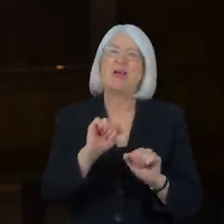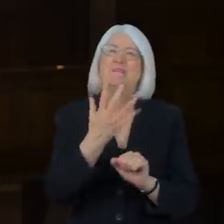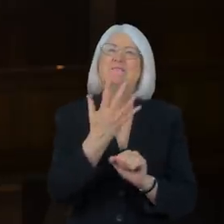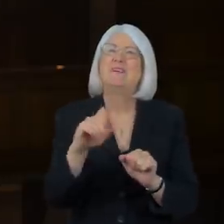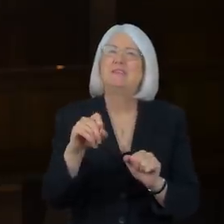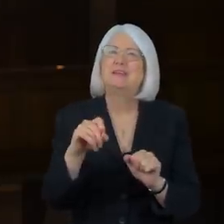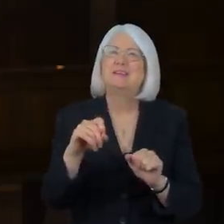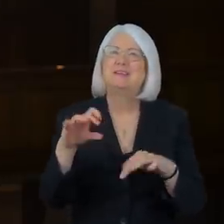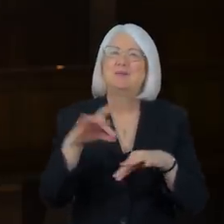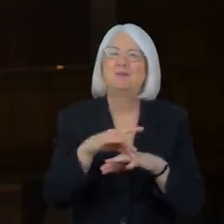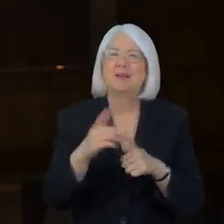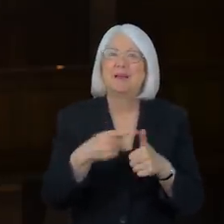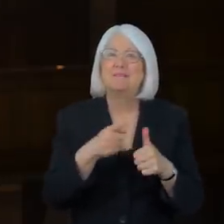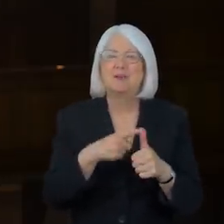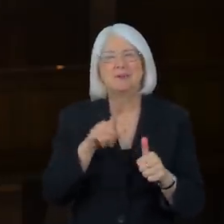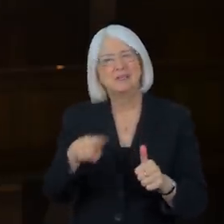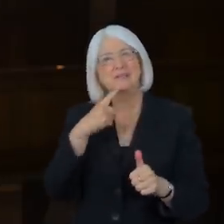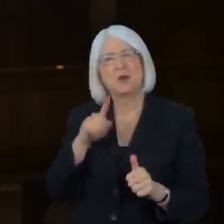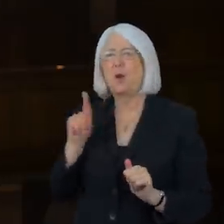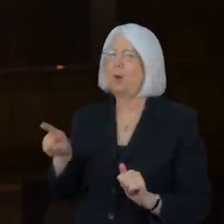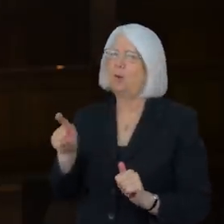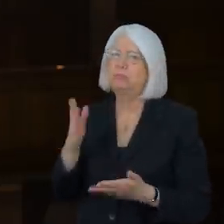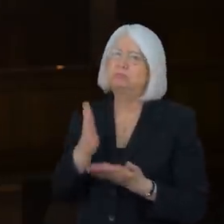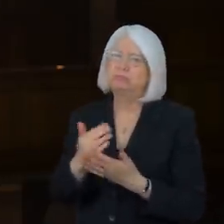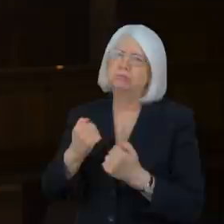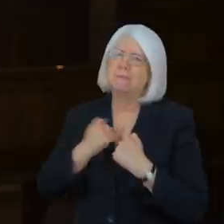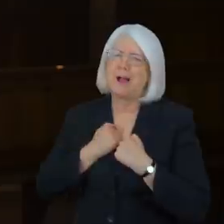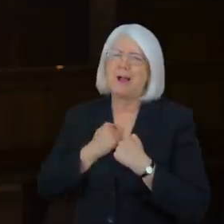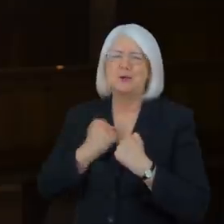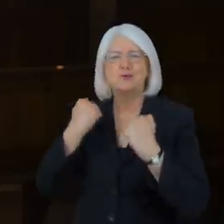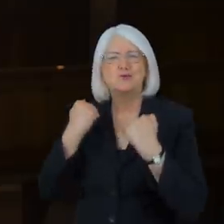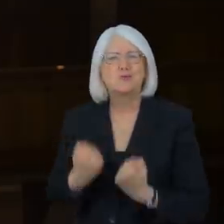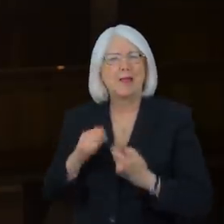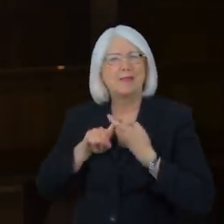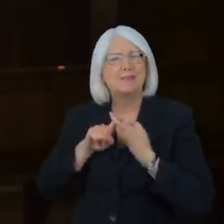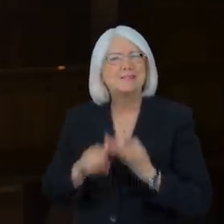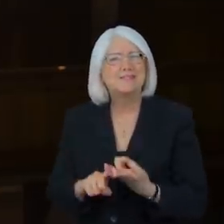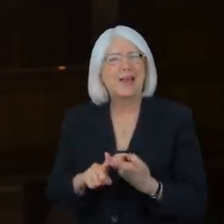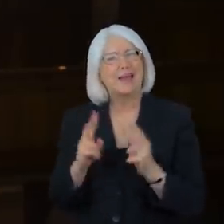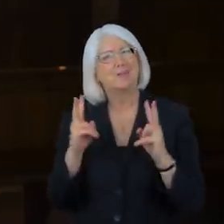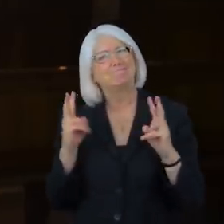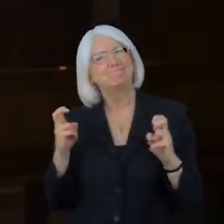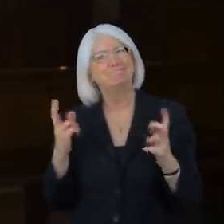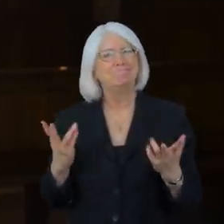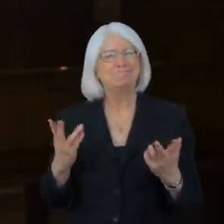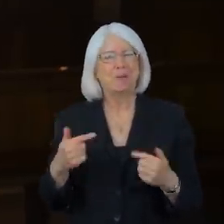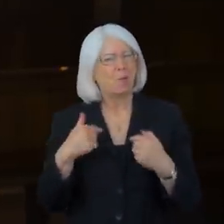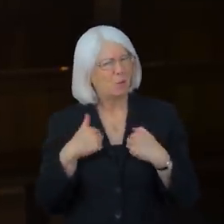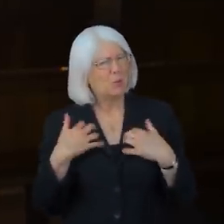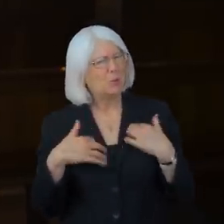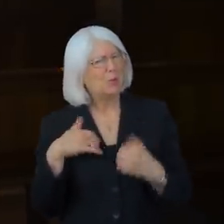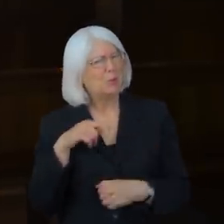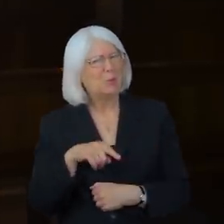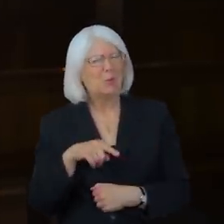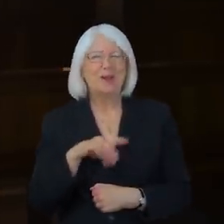wedding anniversary as her strength and stay. I'm struck by that phrase, which